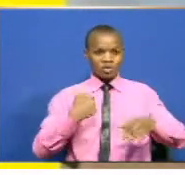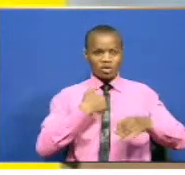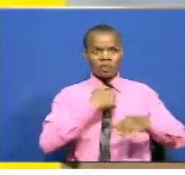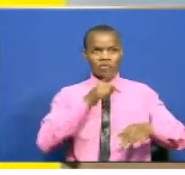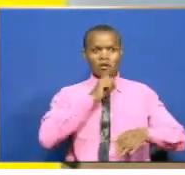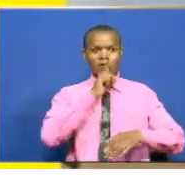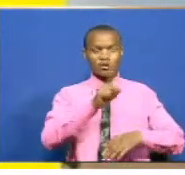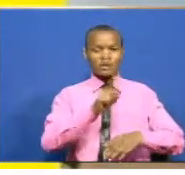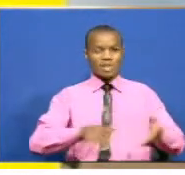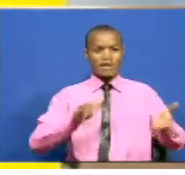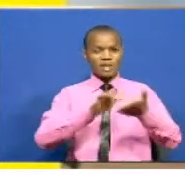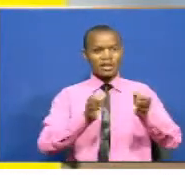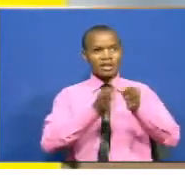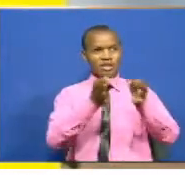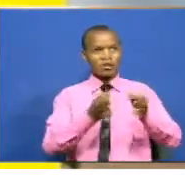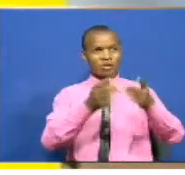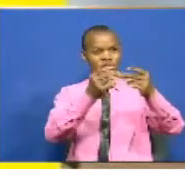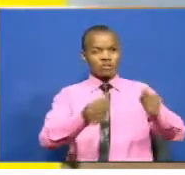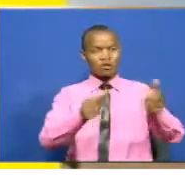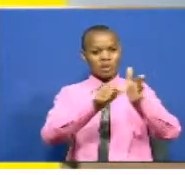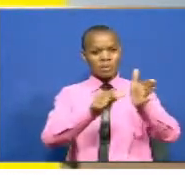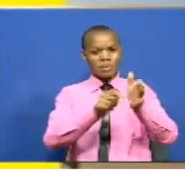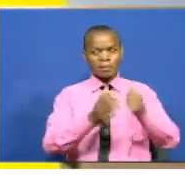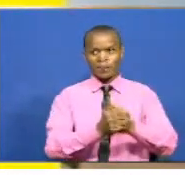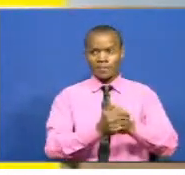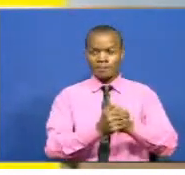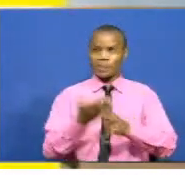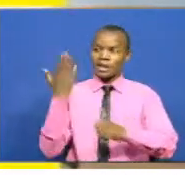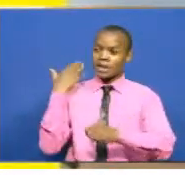in when we say we want to address this issue? In my last conversation with you,